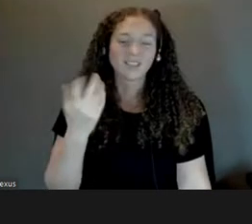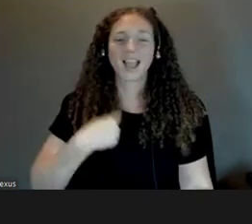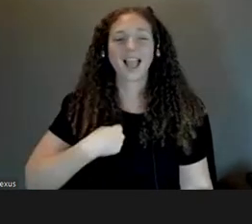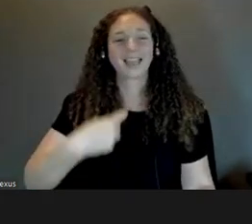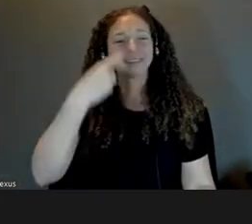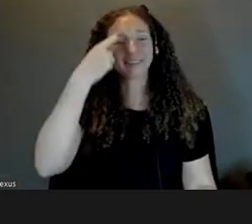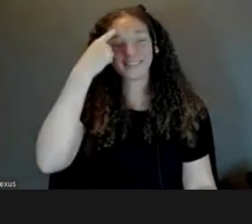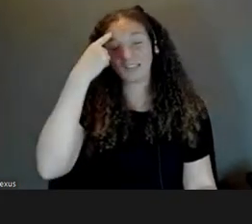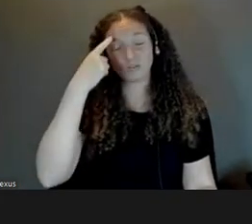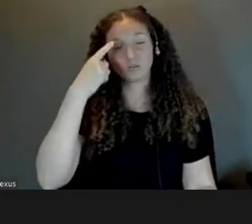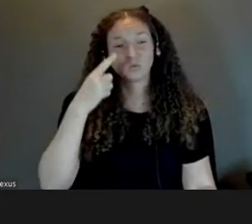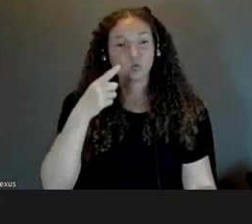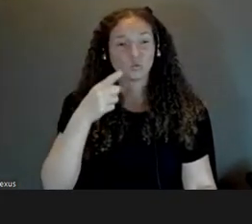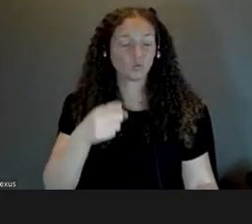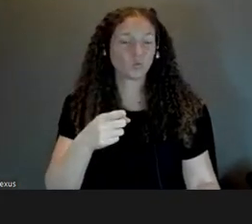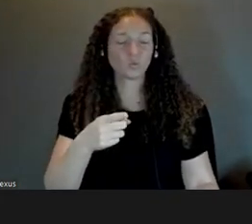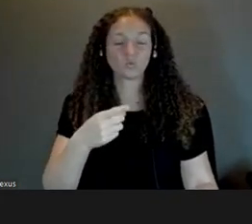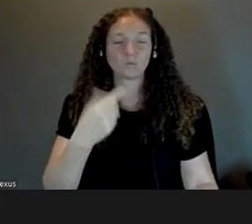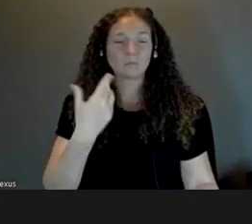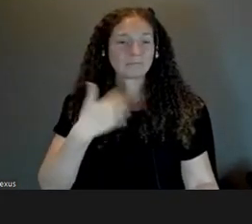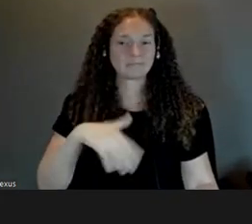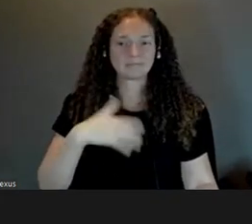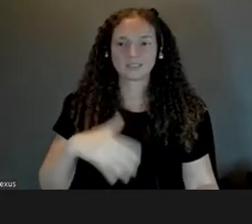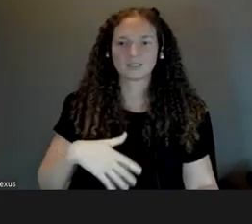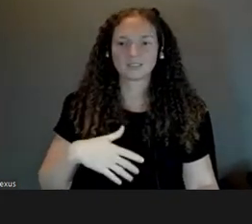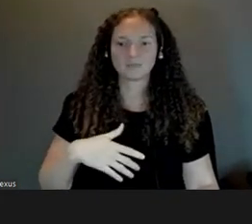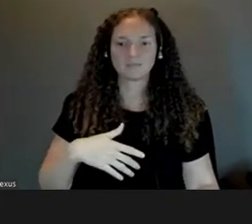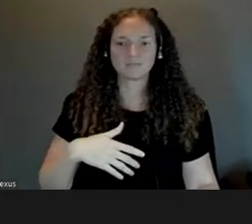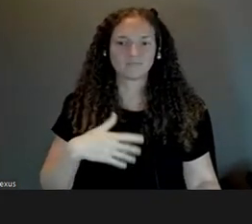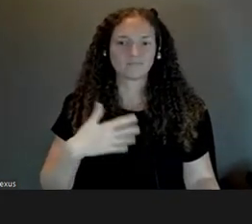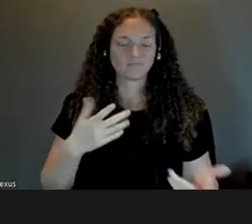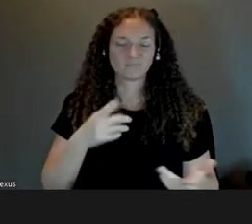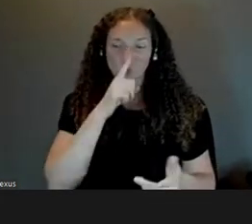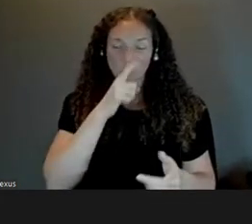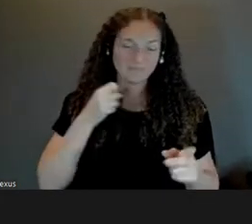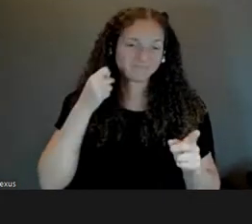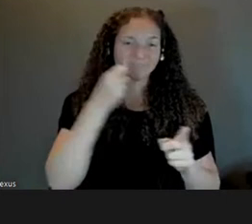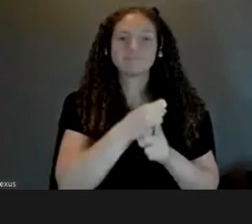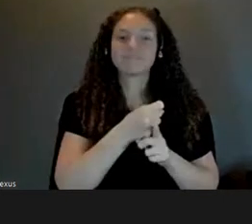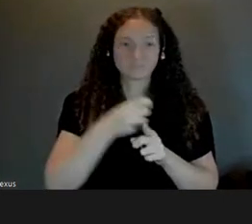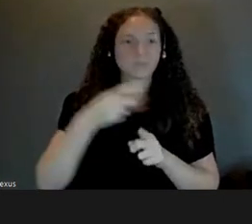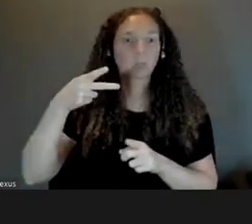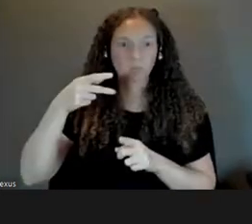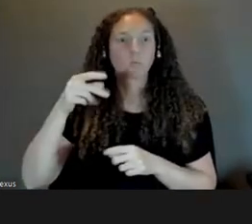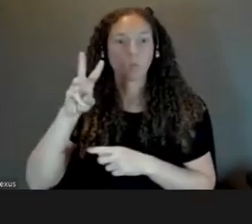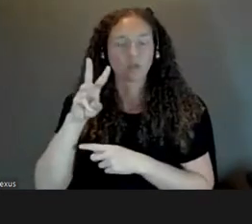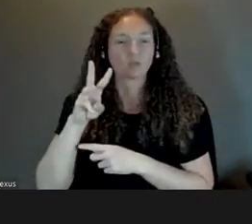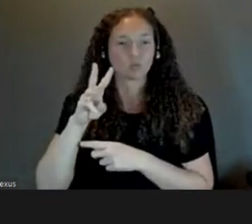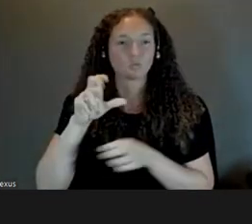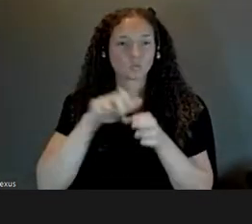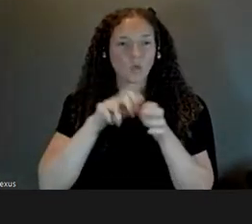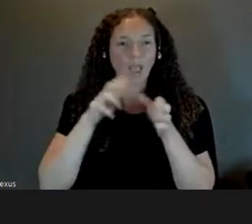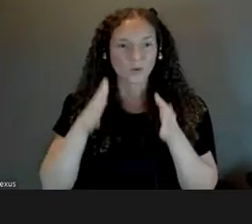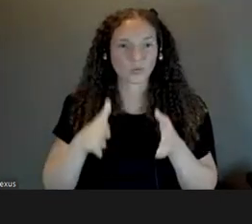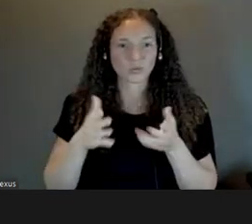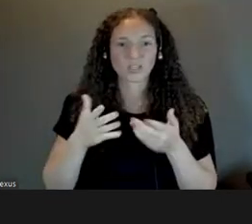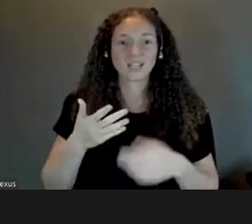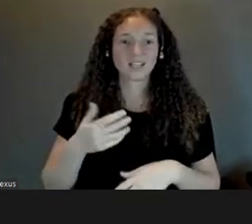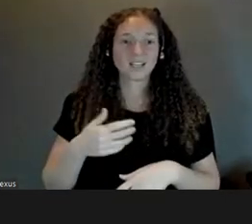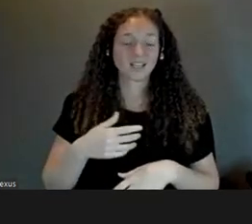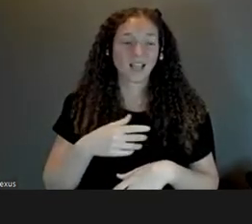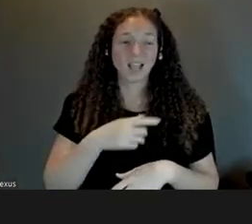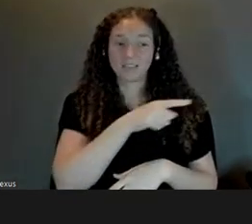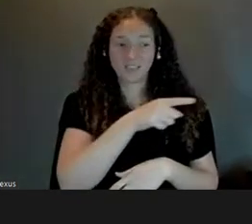putting at great risk a very important constituency, the Port Washington ridership, who I've been told straight to my